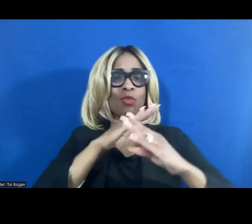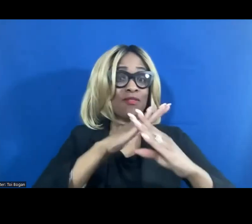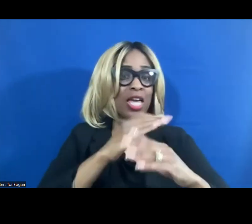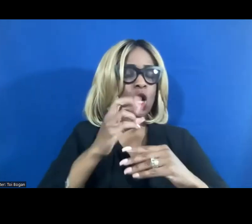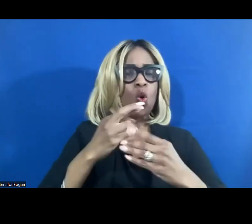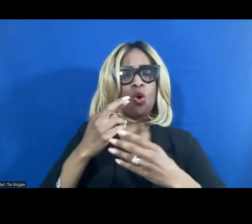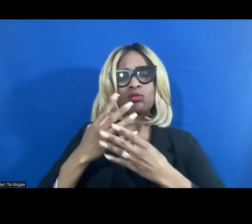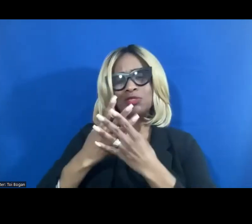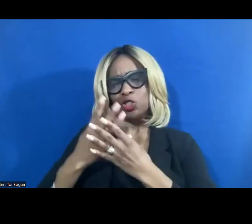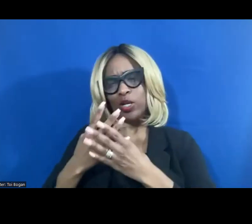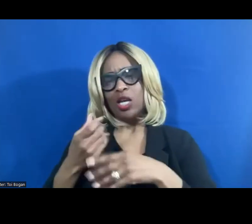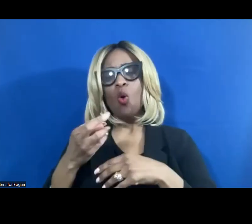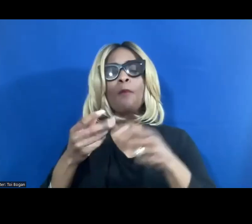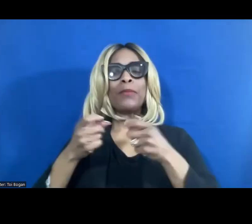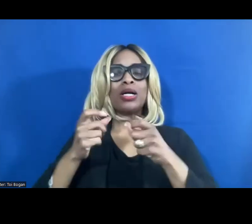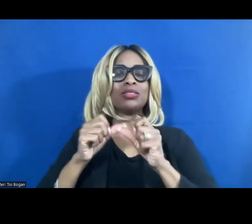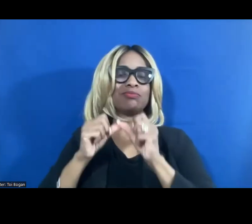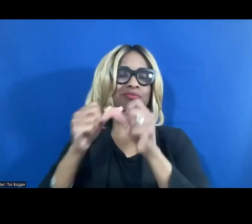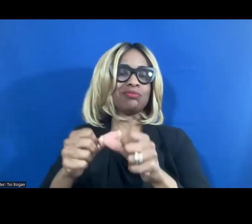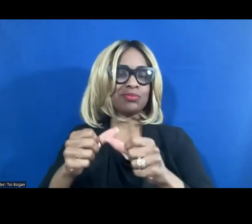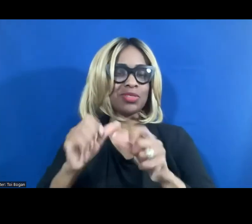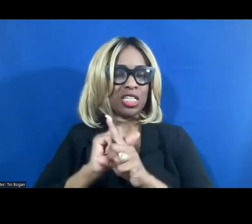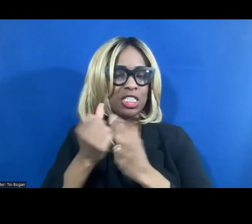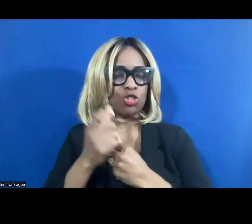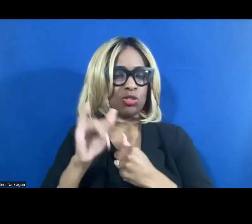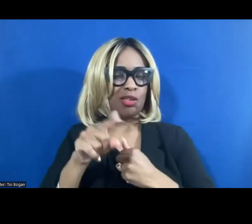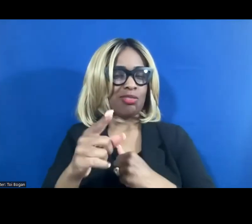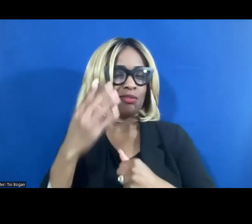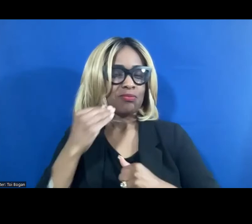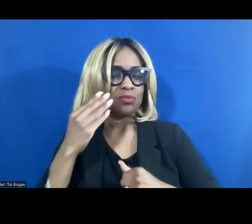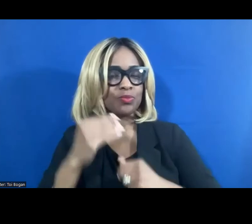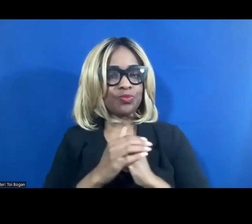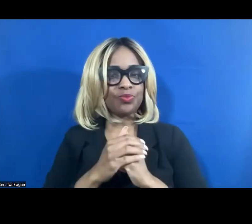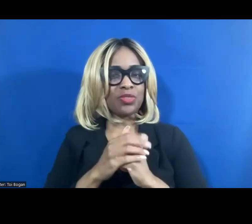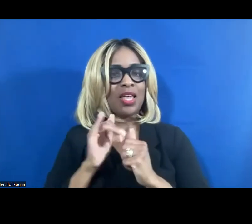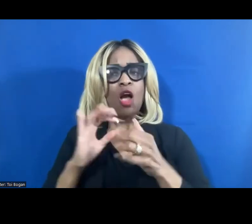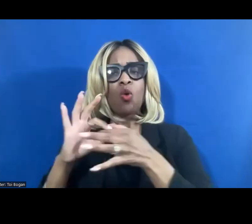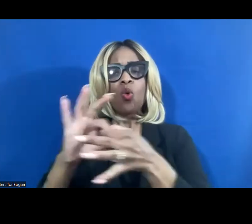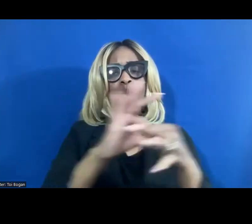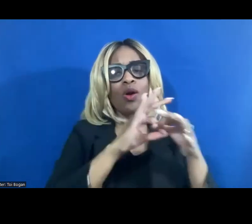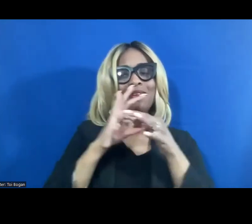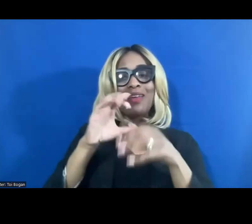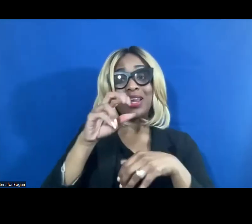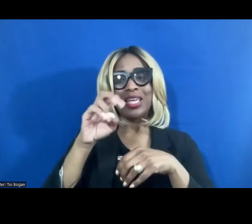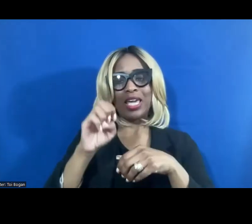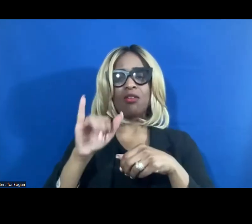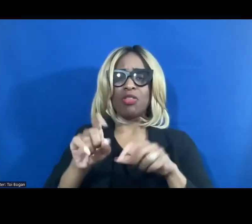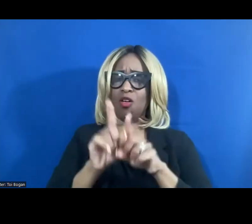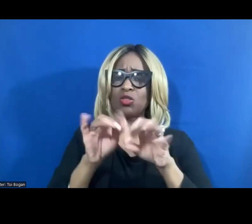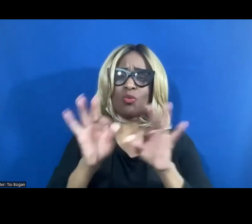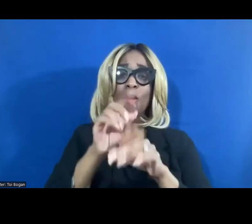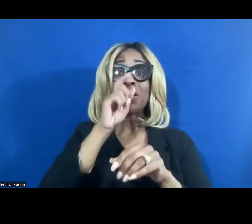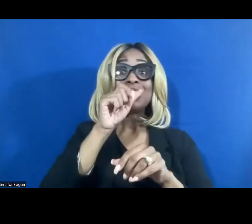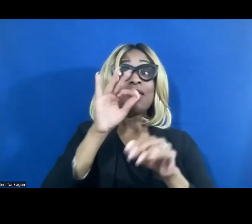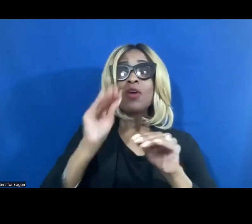to manage a chronic condition that they're living with. And that coordination of care is very important too, because when you're moving around, and you're not